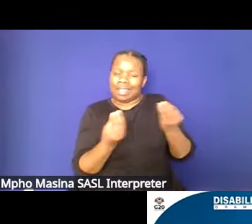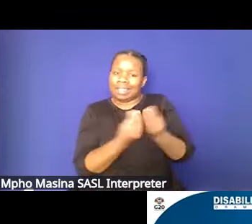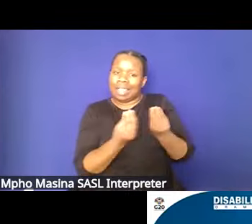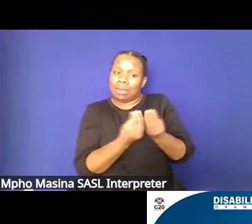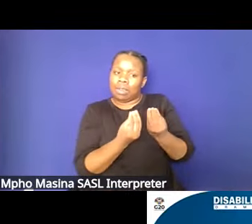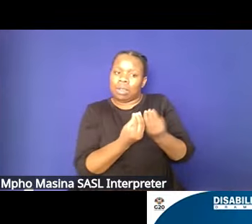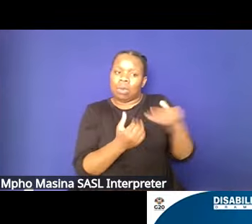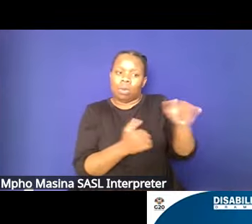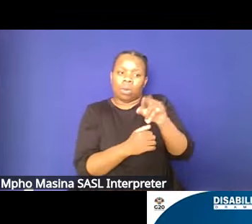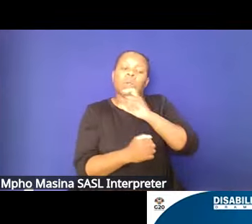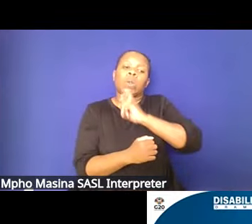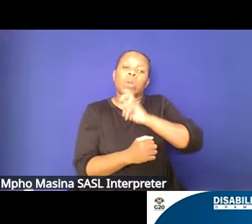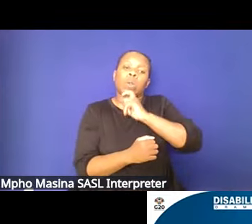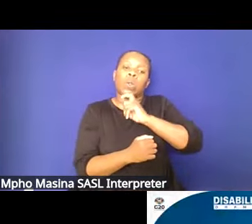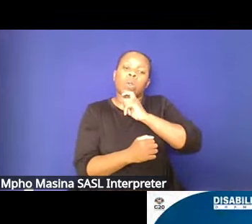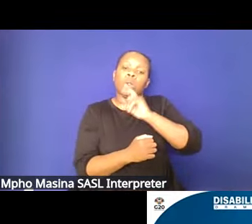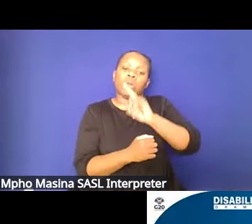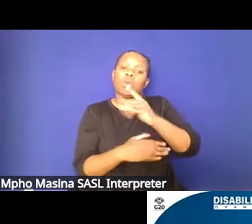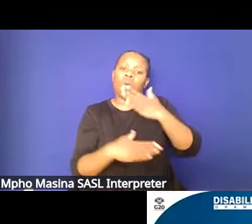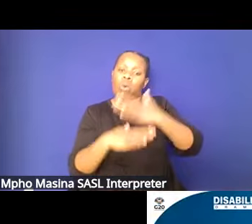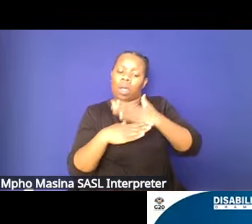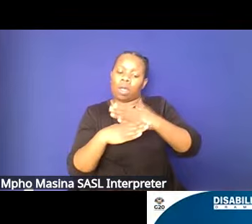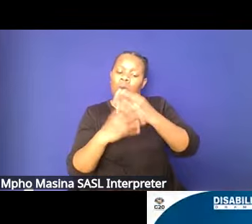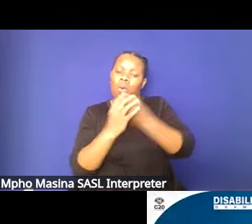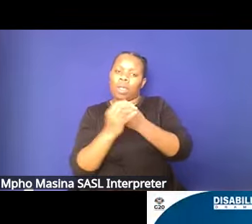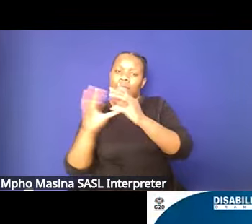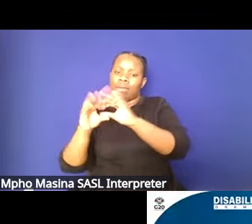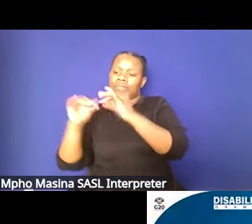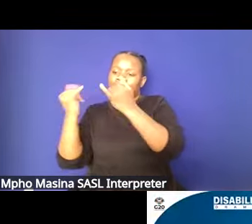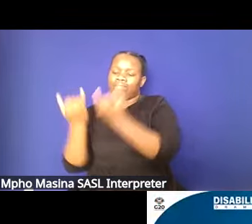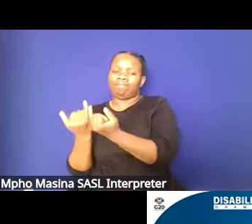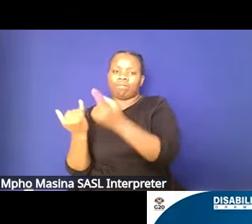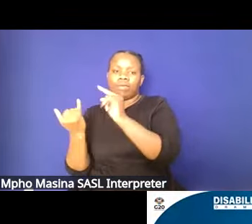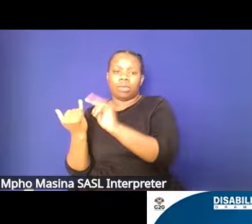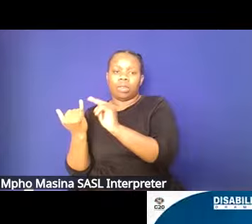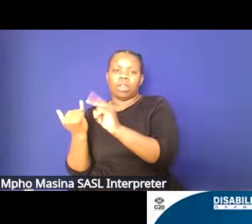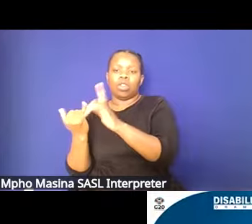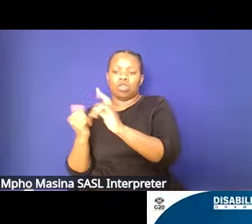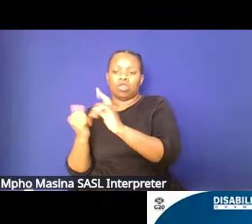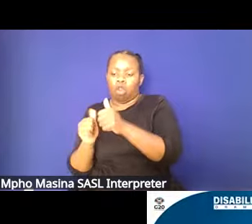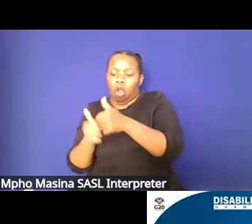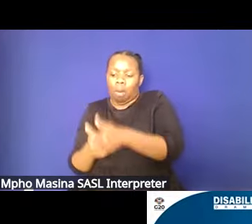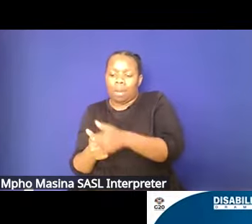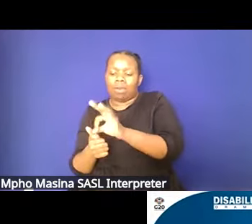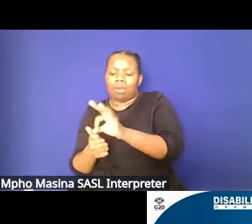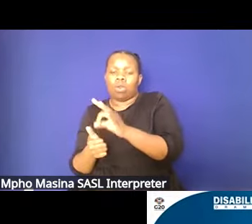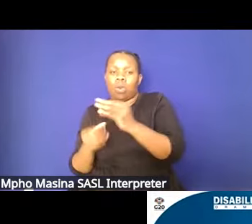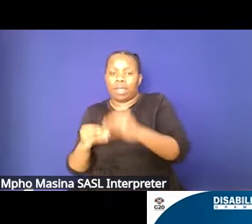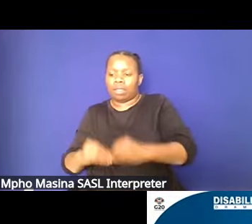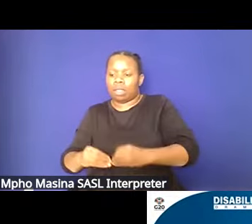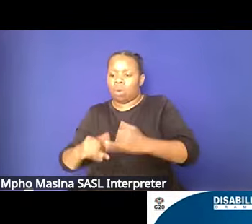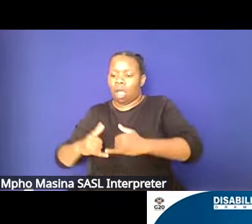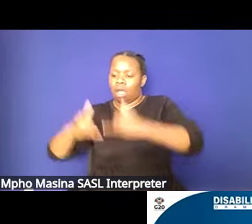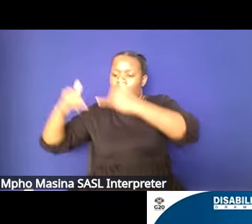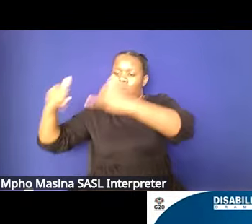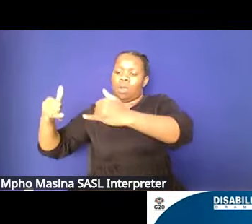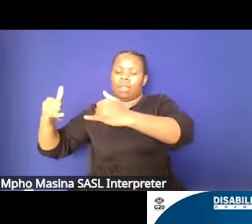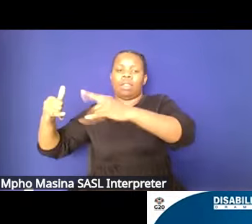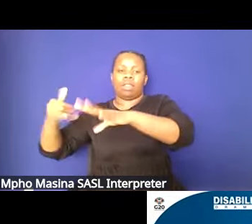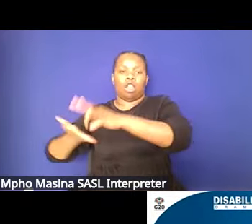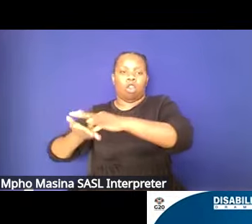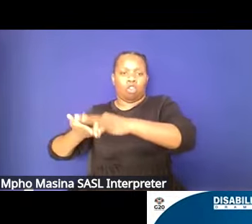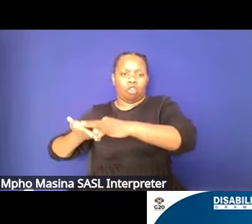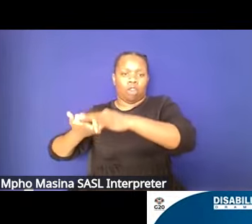to work with the entities, to comply once they are awarded the contract. Okay,